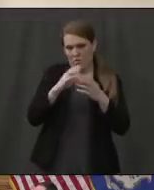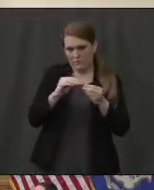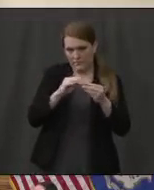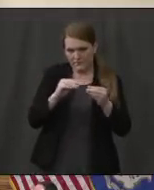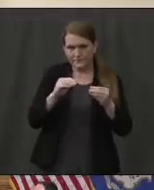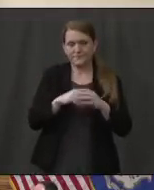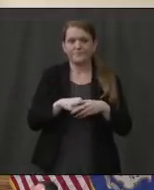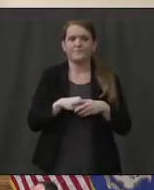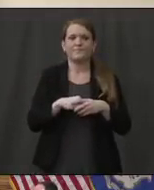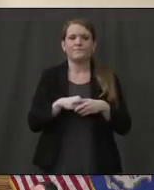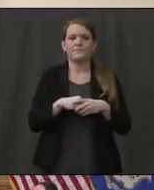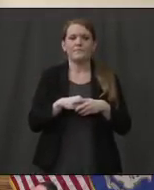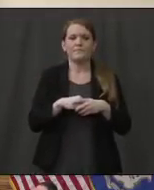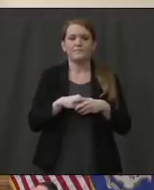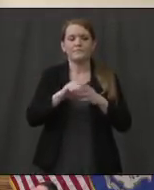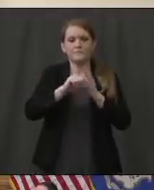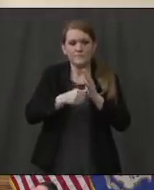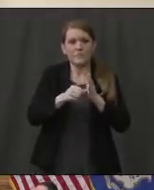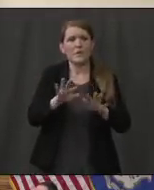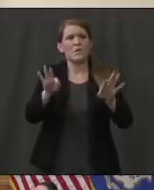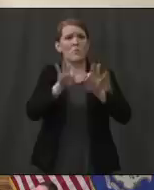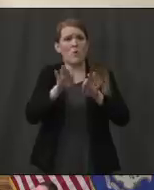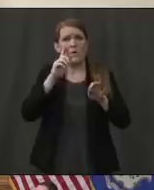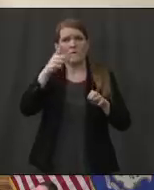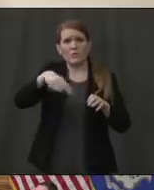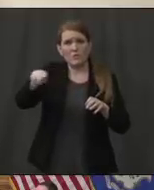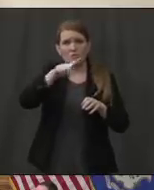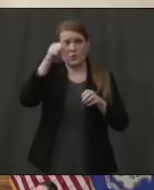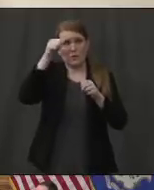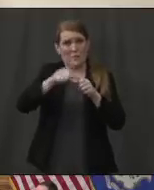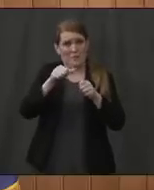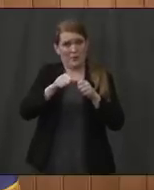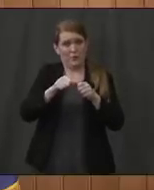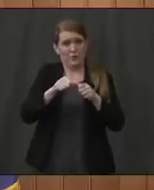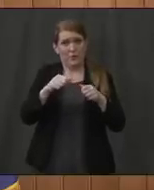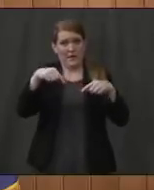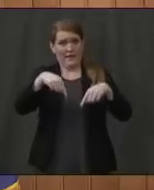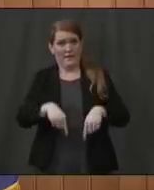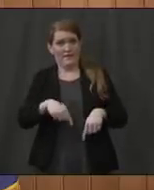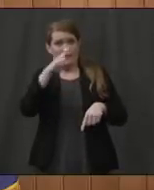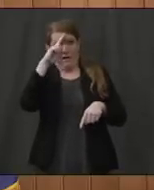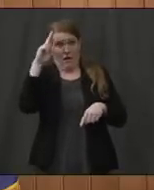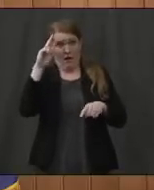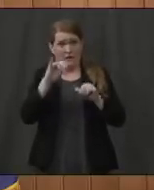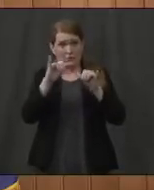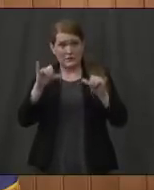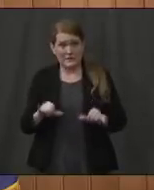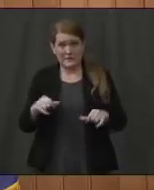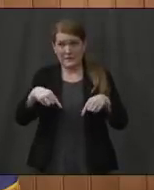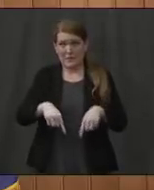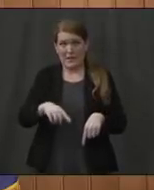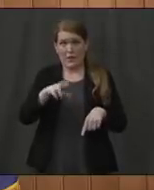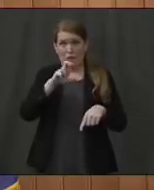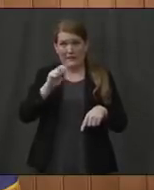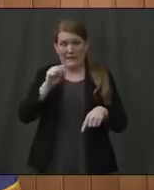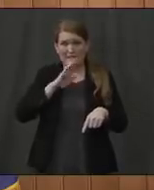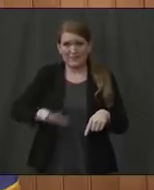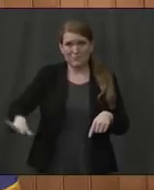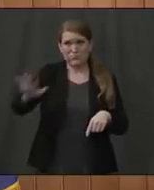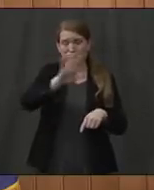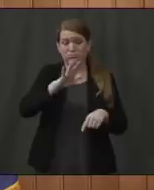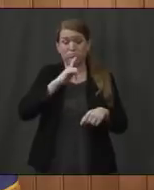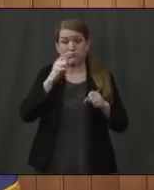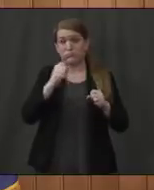important to remember that we, as the governor has talked about, we have an excellent system of hospitals throughout this state, and they